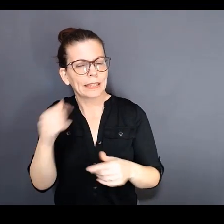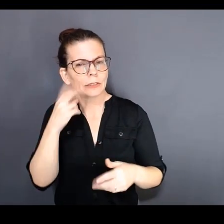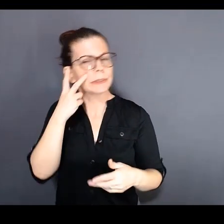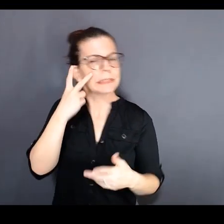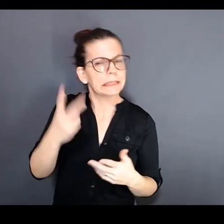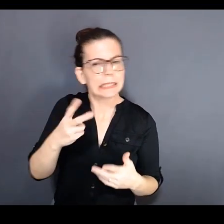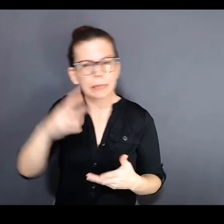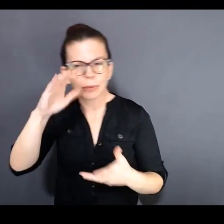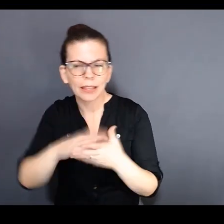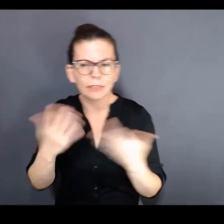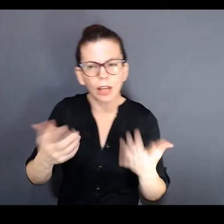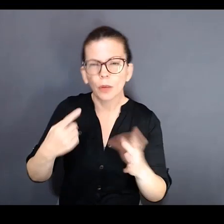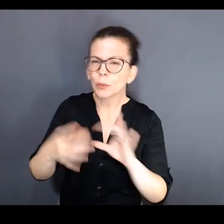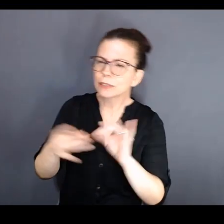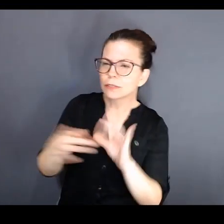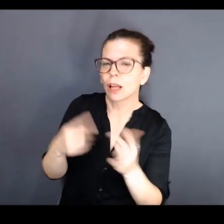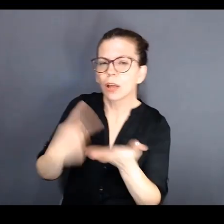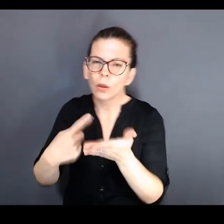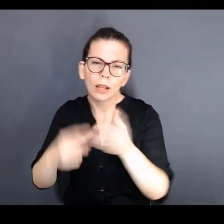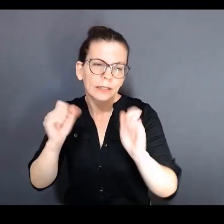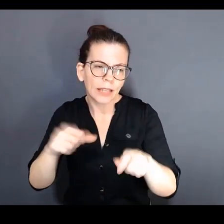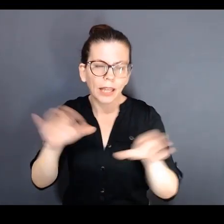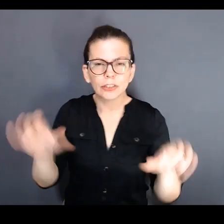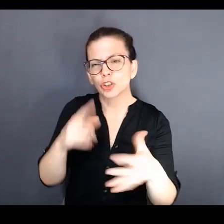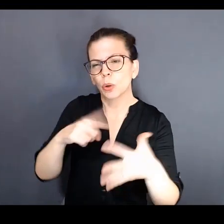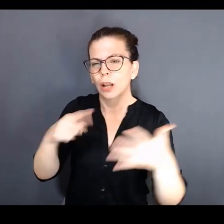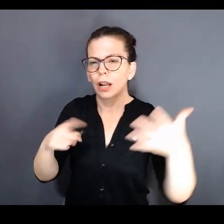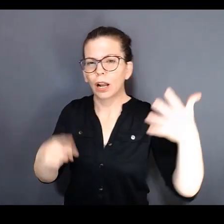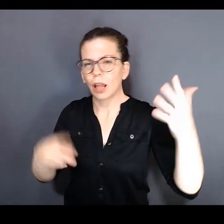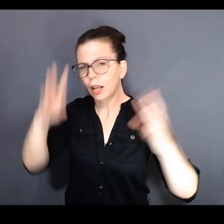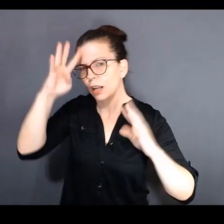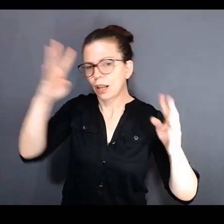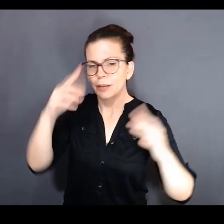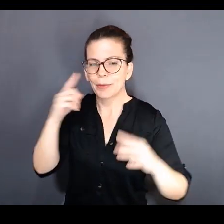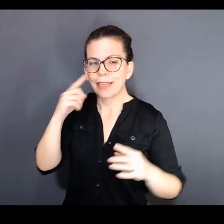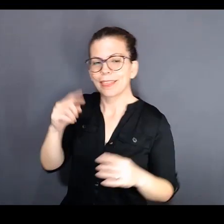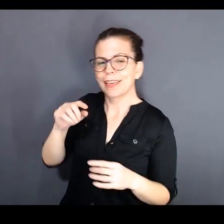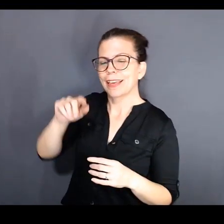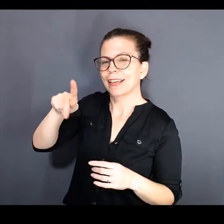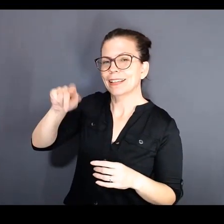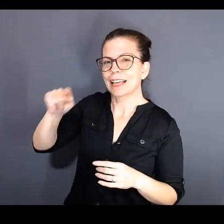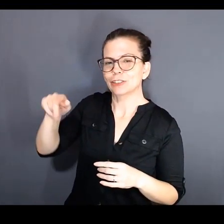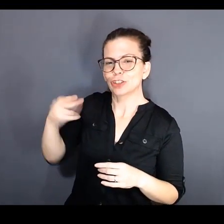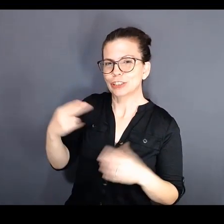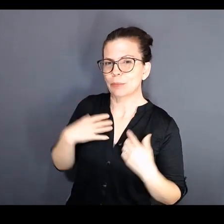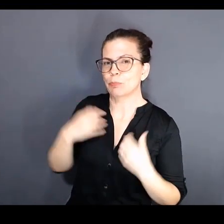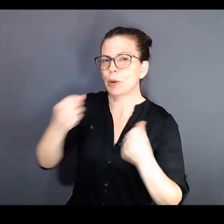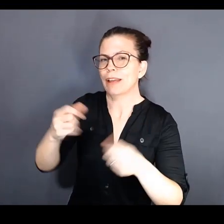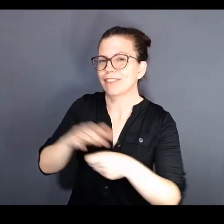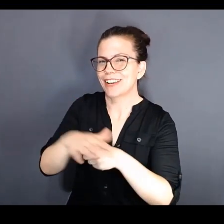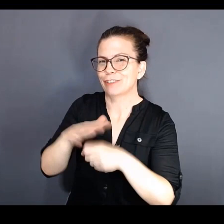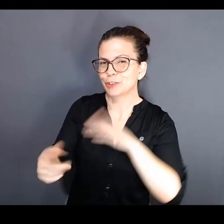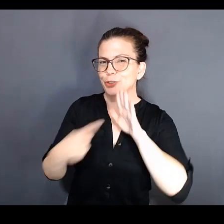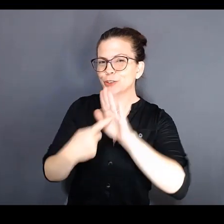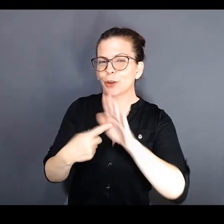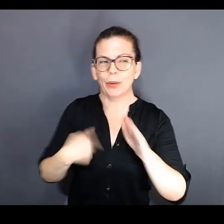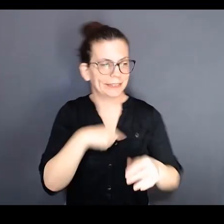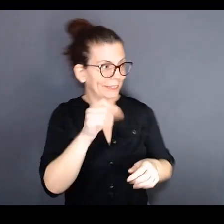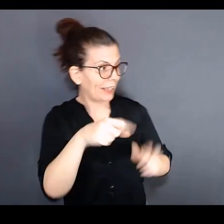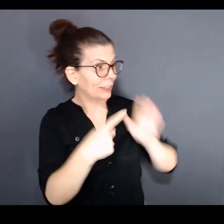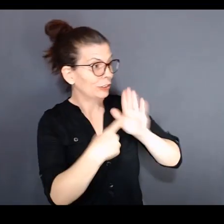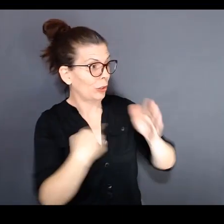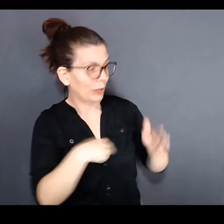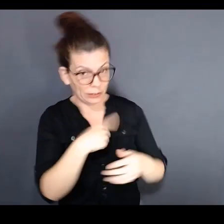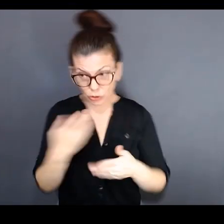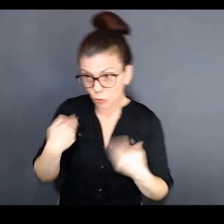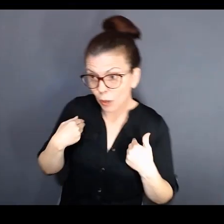Seeing is believing, because we're speaking about what it is, what it can do. But I think Cassius is brave enough to show this. Show us. So we